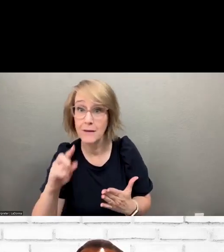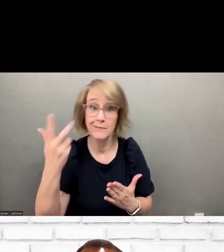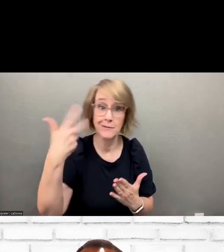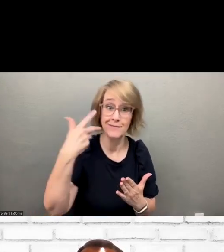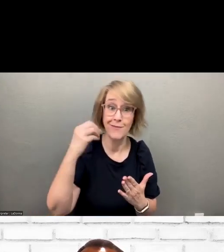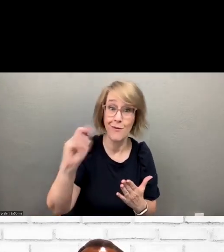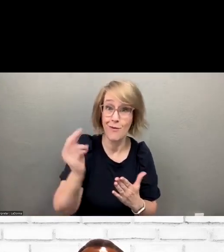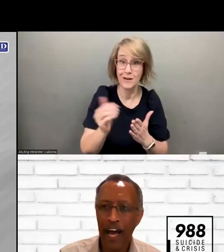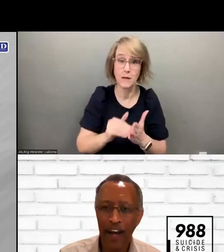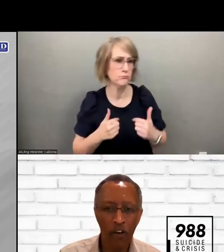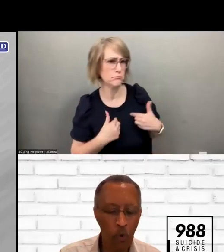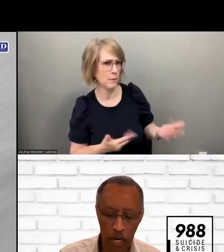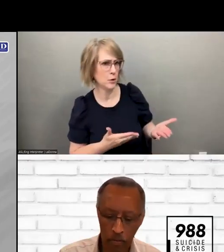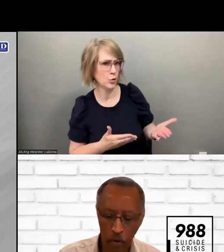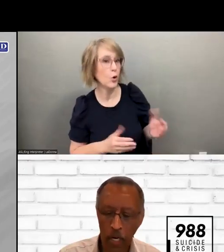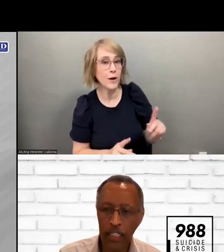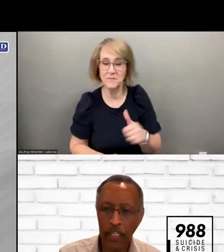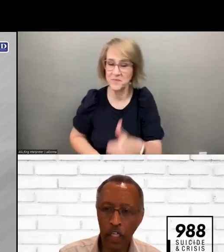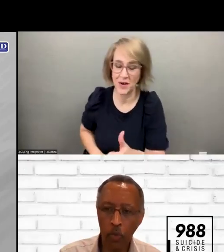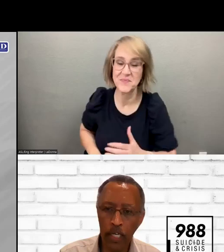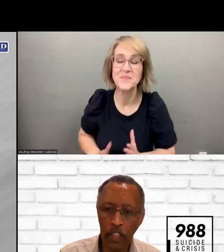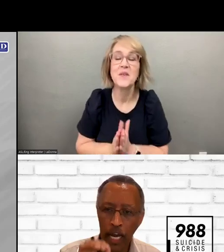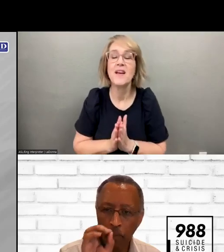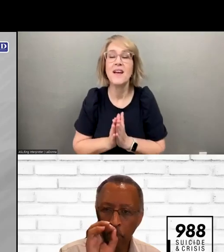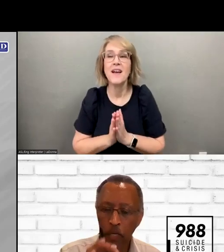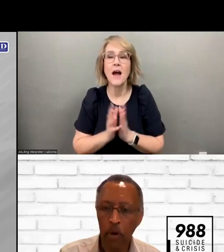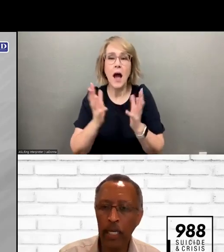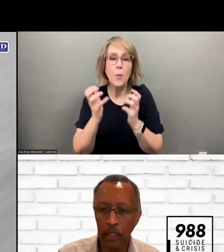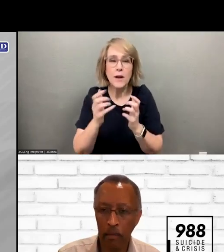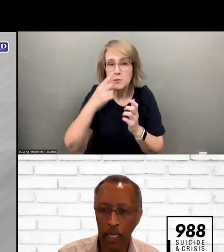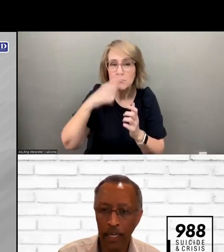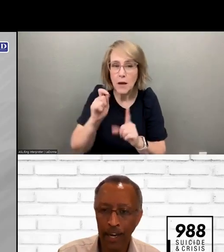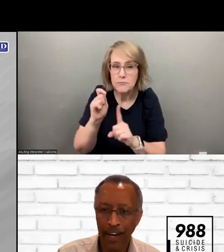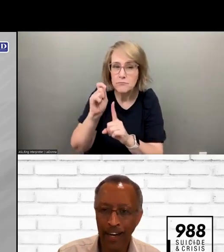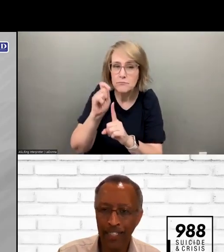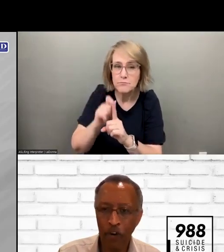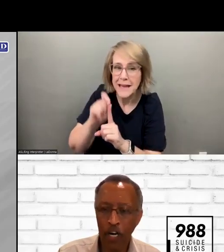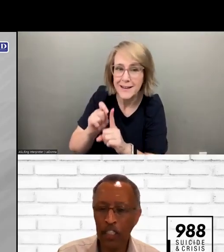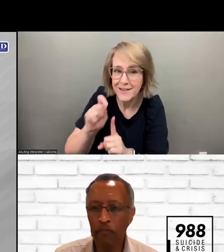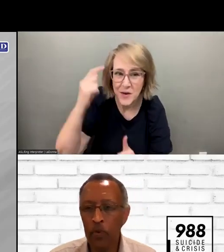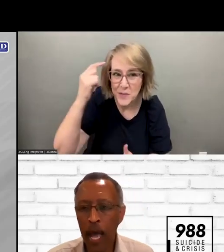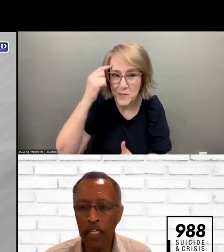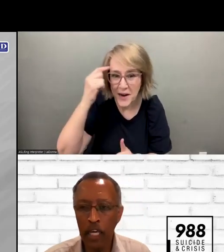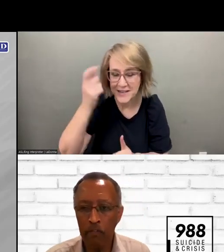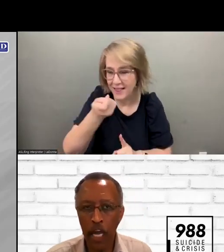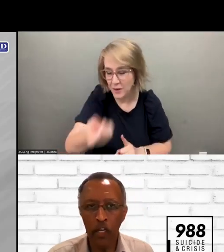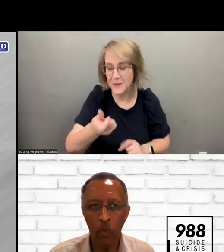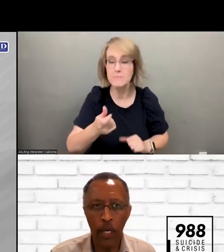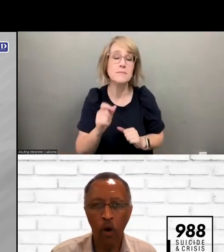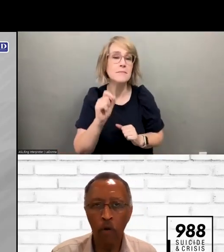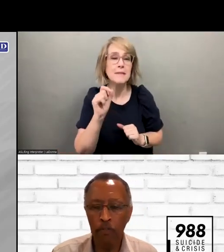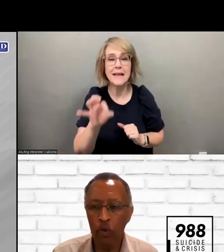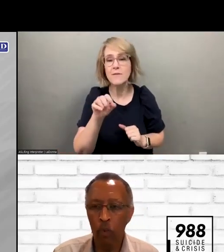sir. Yeah, absolutely. Wonderful. Because I just wanted to kind of pick your brain a little bit as far as if you had to give